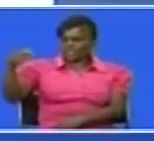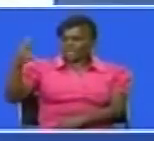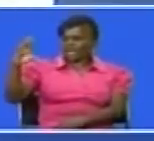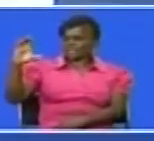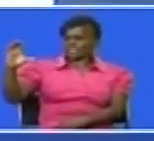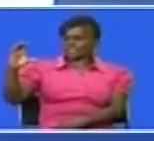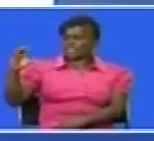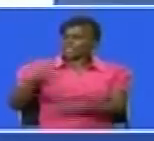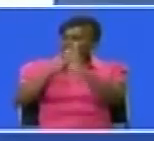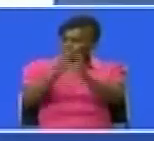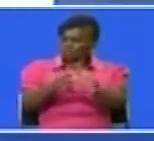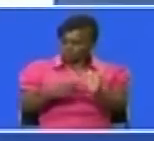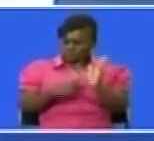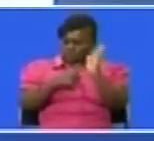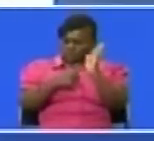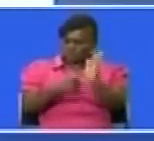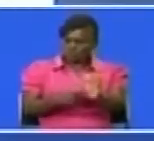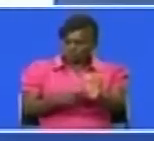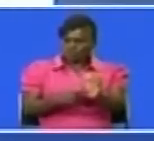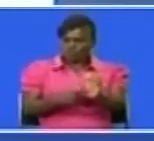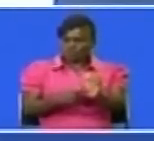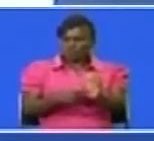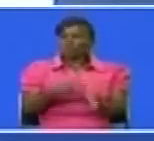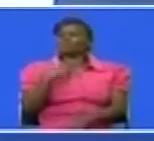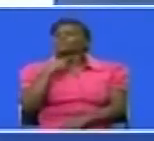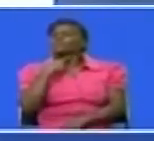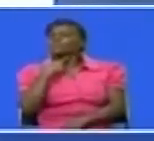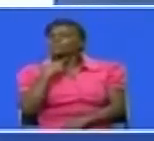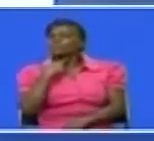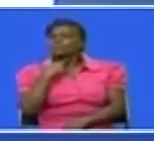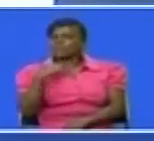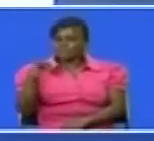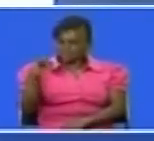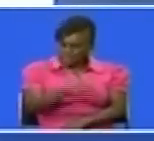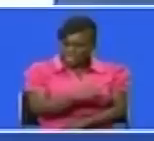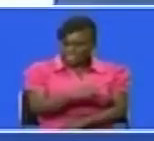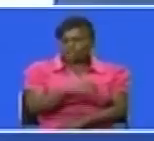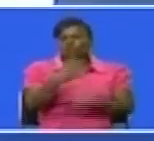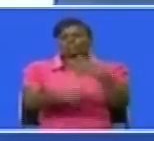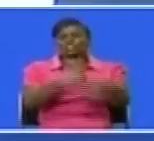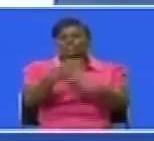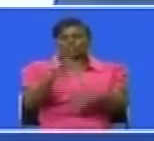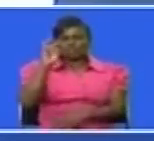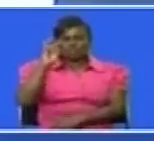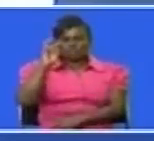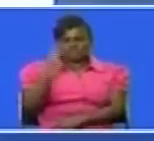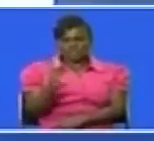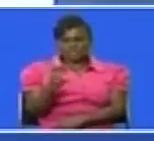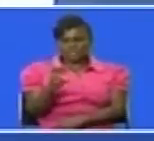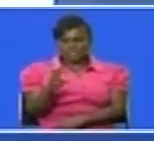know, says that the colonial state, the colonial state is still with us. You know, look at the Ransom report